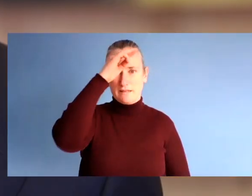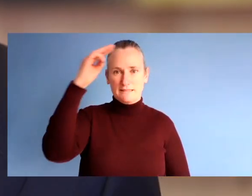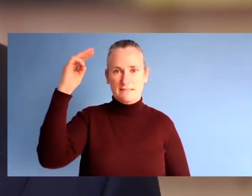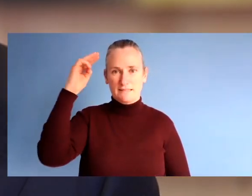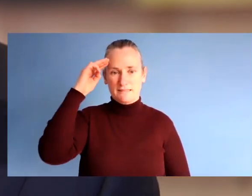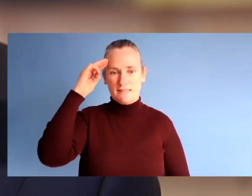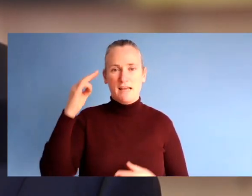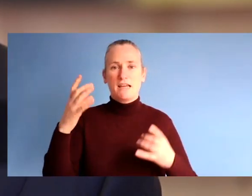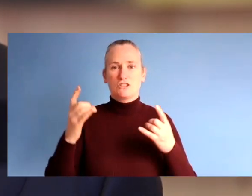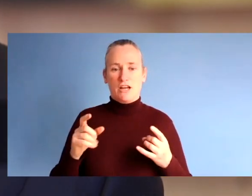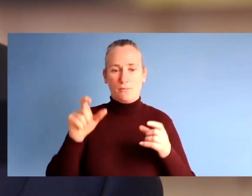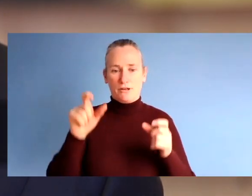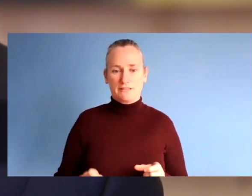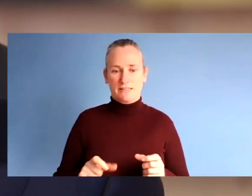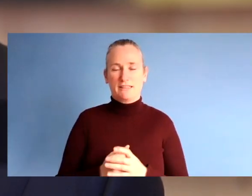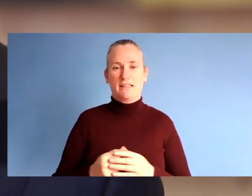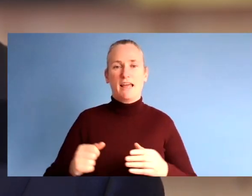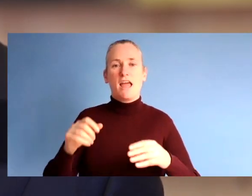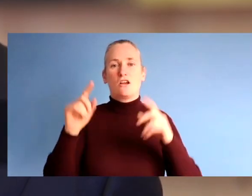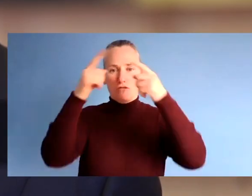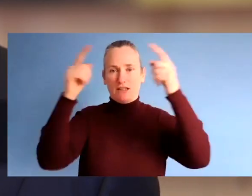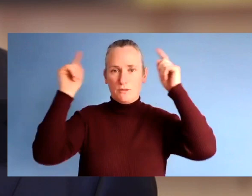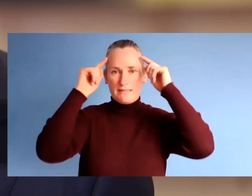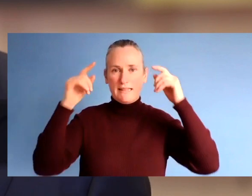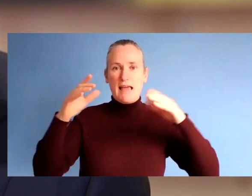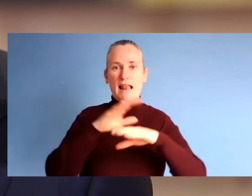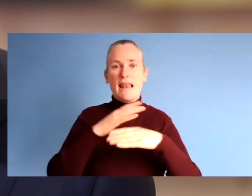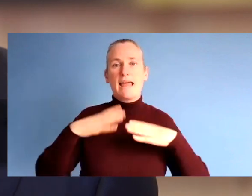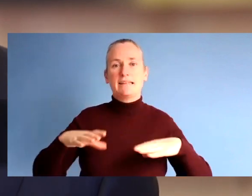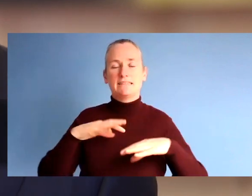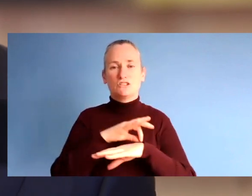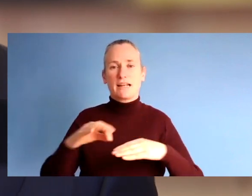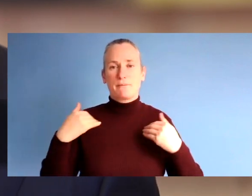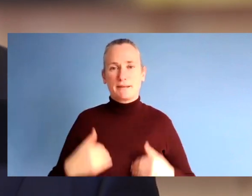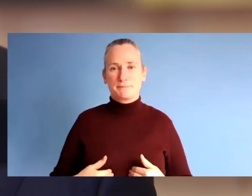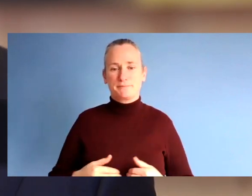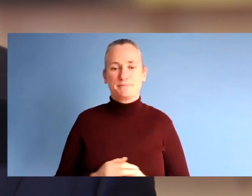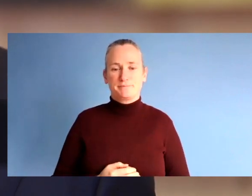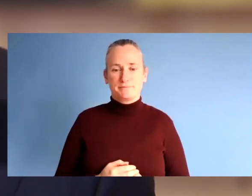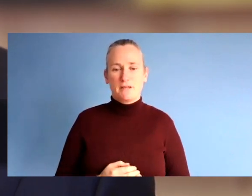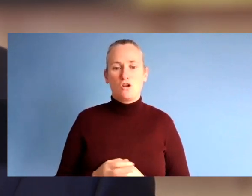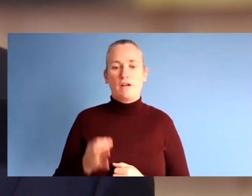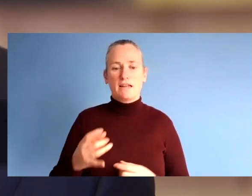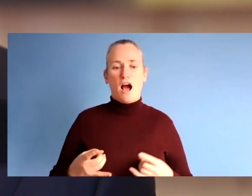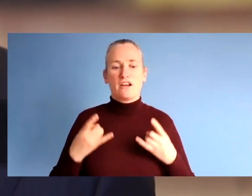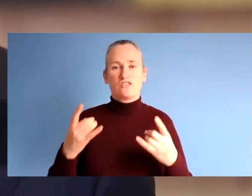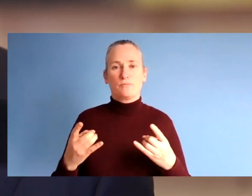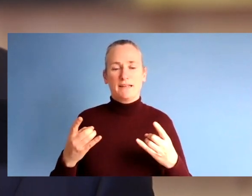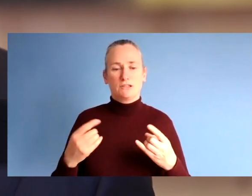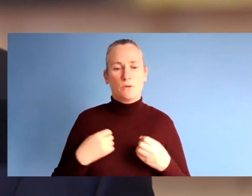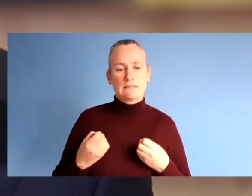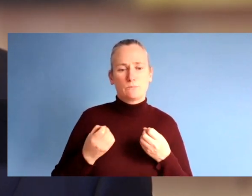A Uachtaráin, a Chahirirlig, a Chéimethe, agus a Ghuine Uisle go léir. Is mór an onóir dom an deise bheithegam,